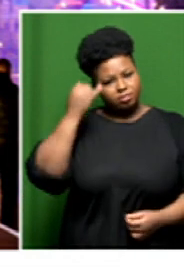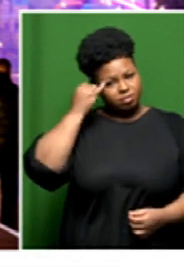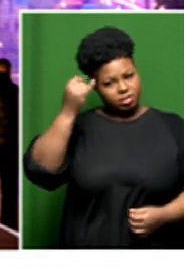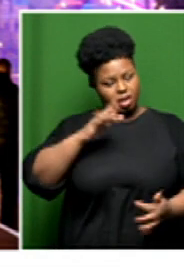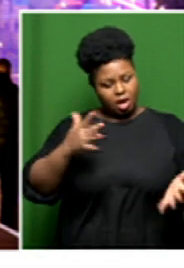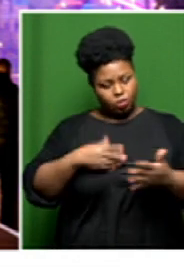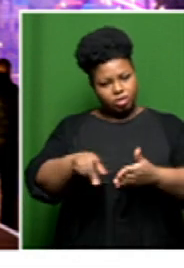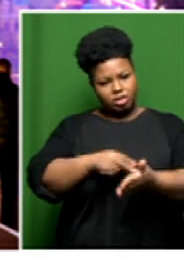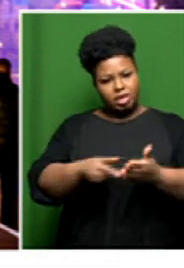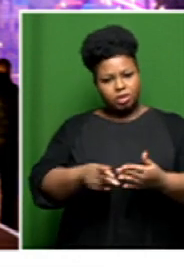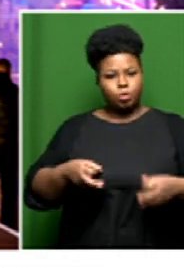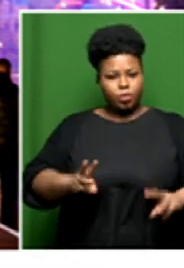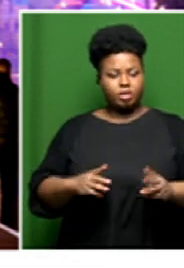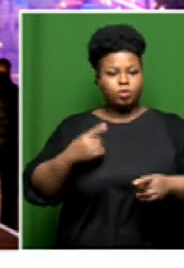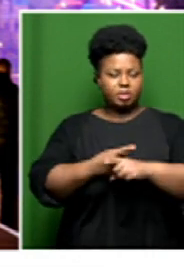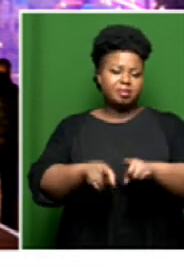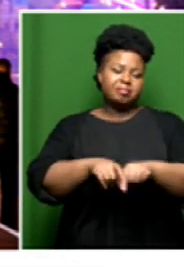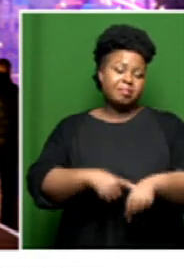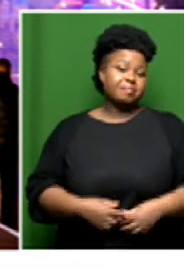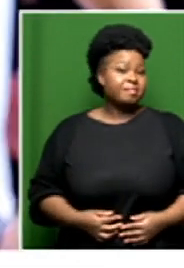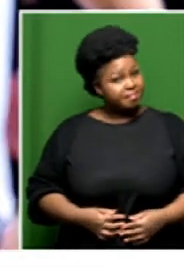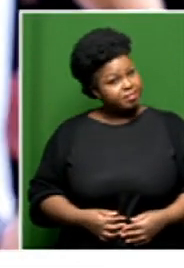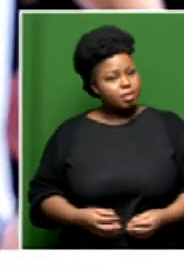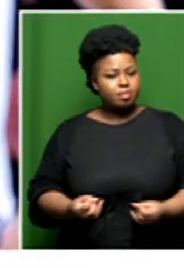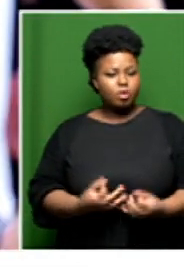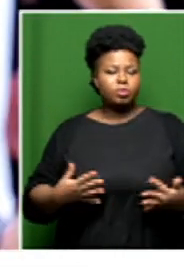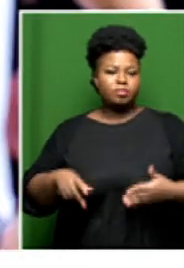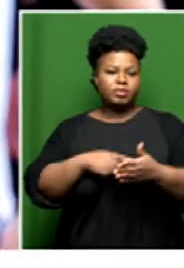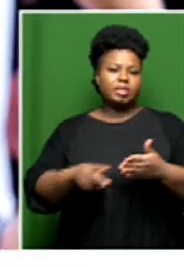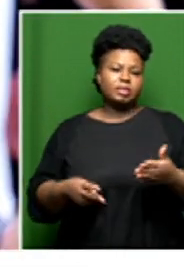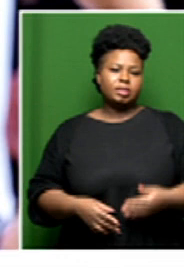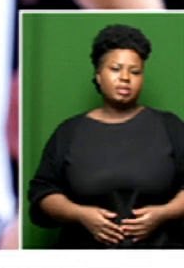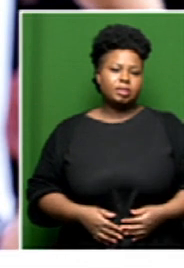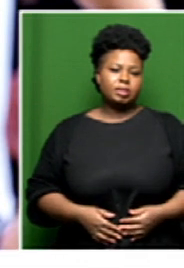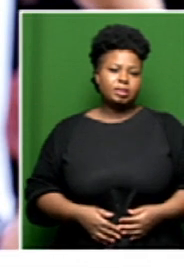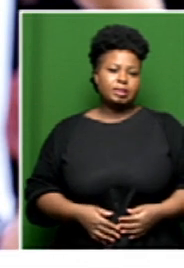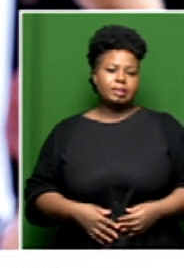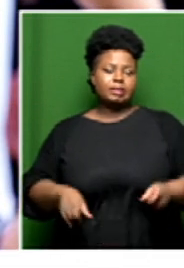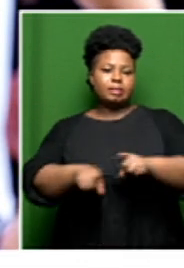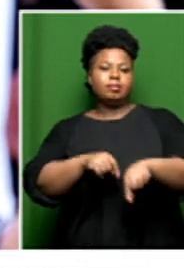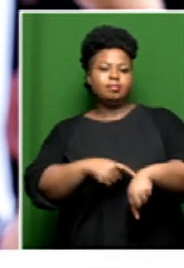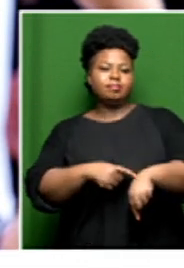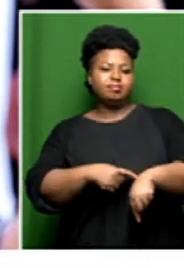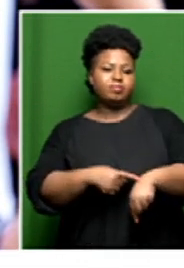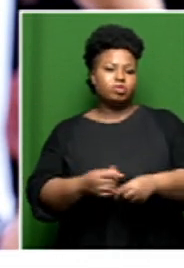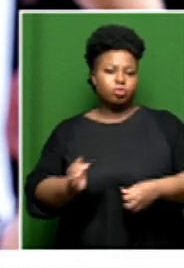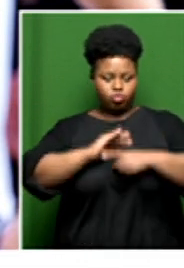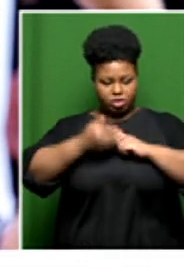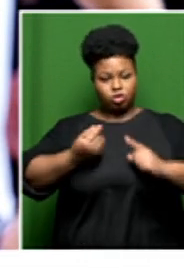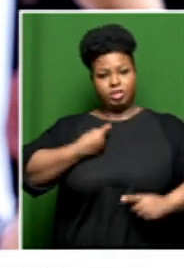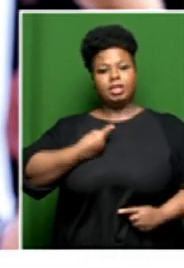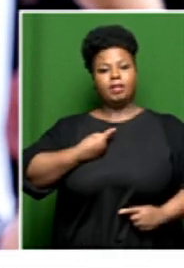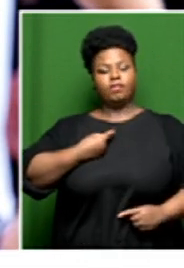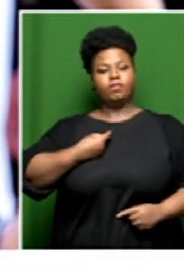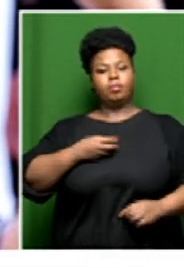how we use our dance, our ability, because it is, most of your dancing is also health, protecting yourself from